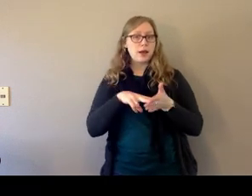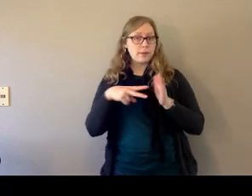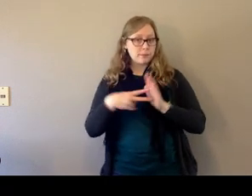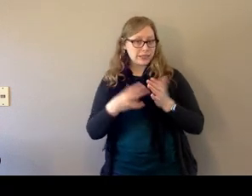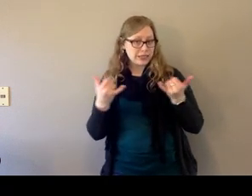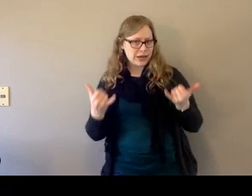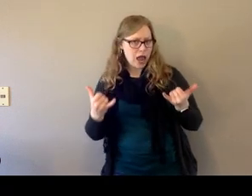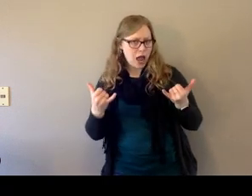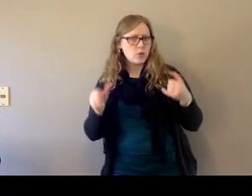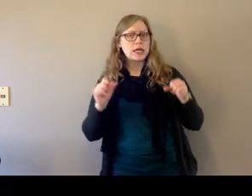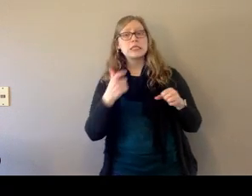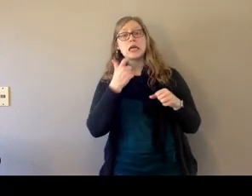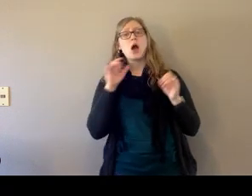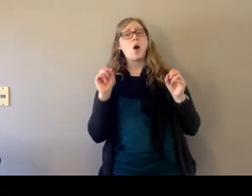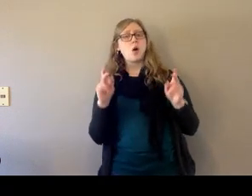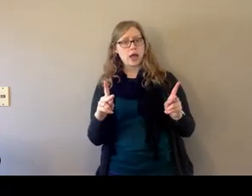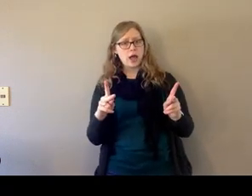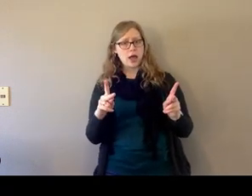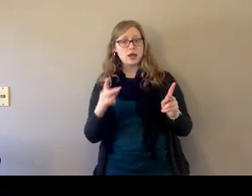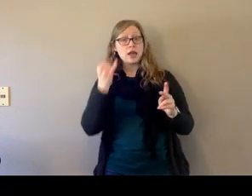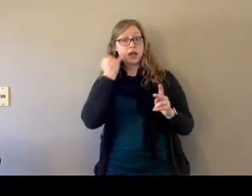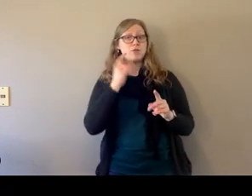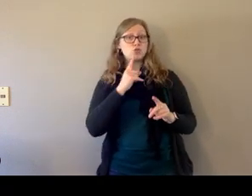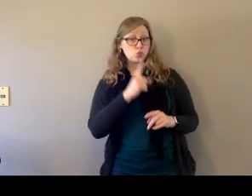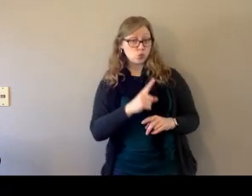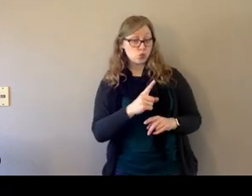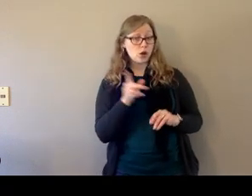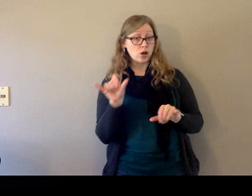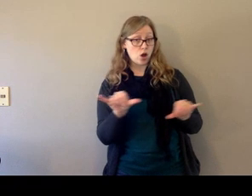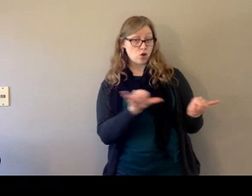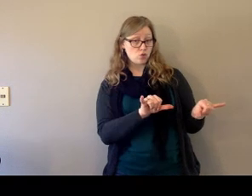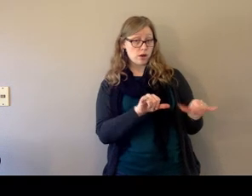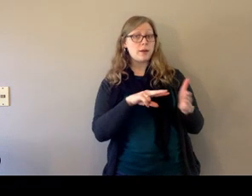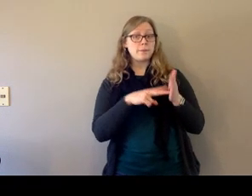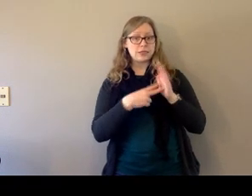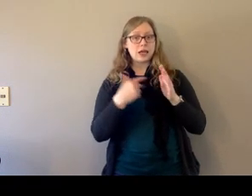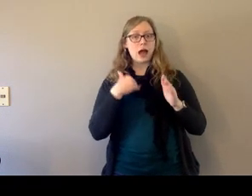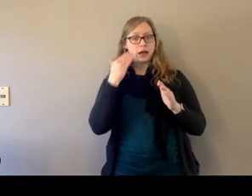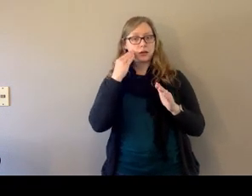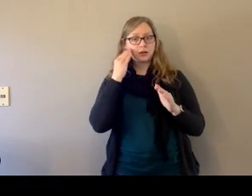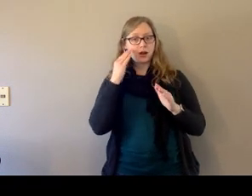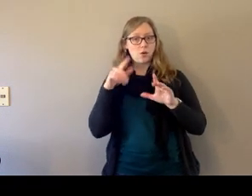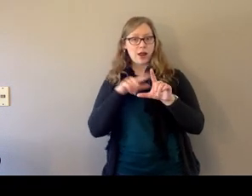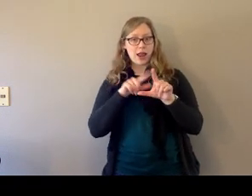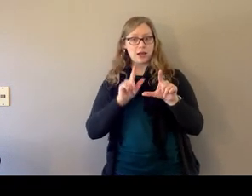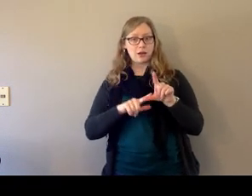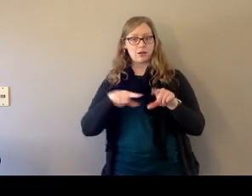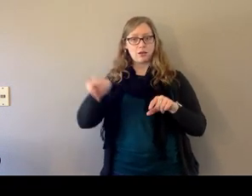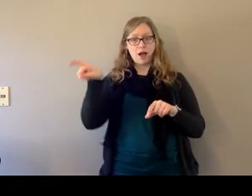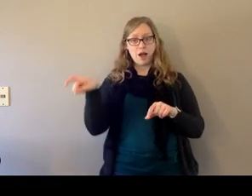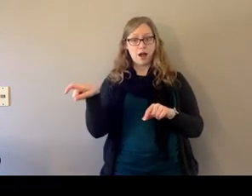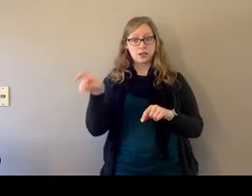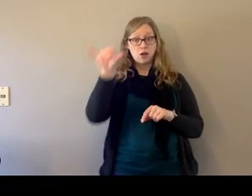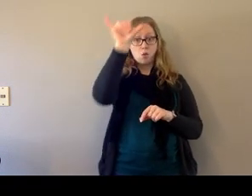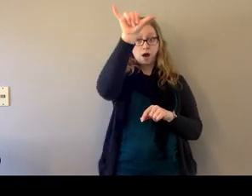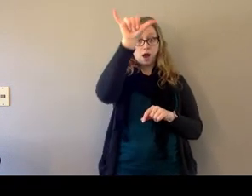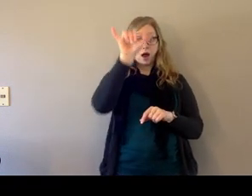our triangles are congruent, then I know that angle XYW is congruent to